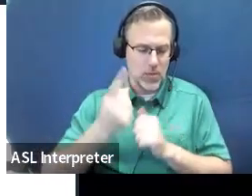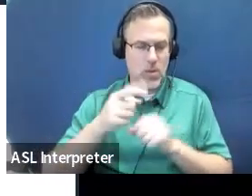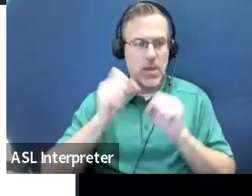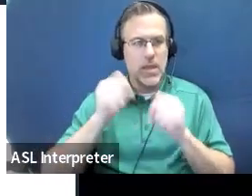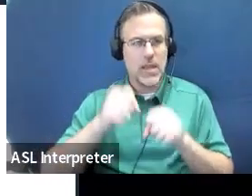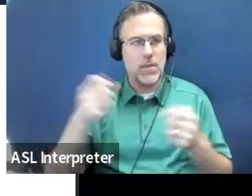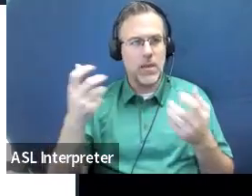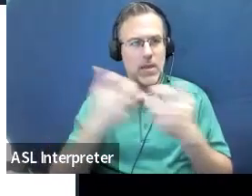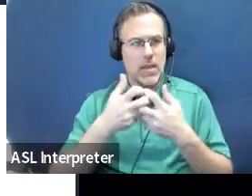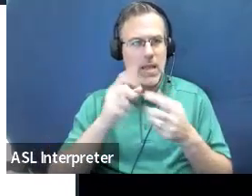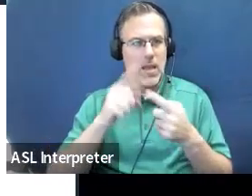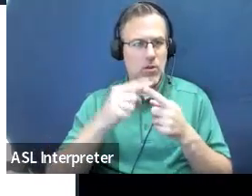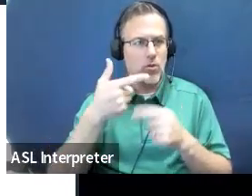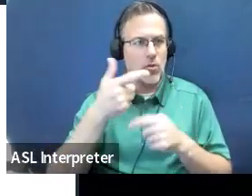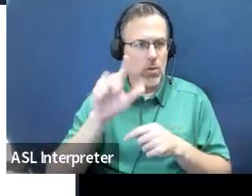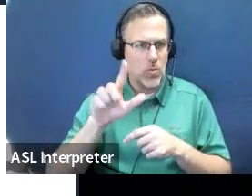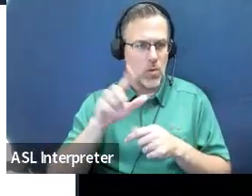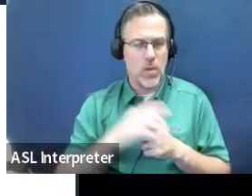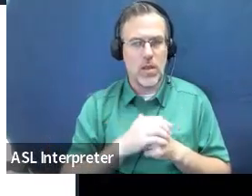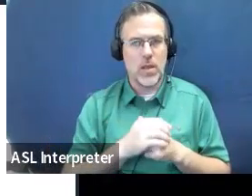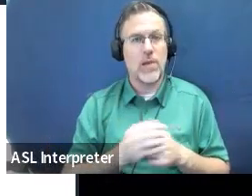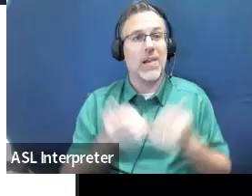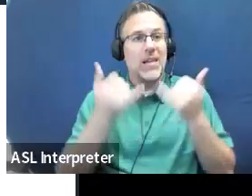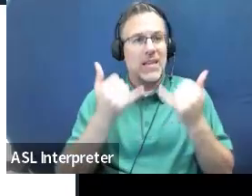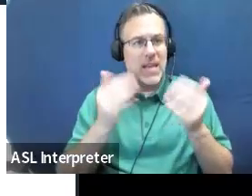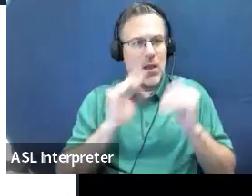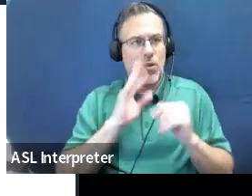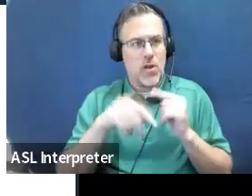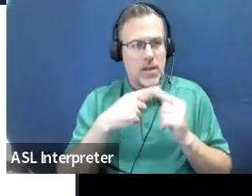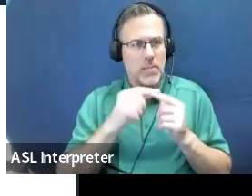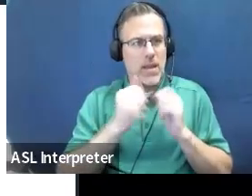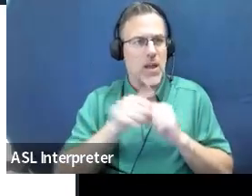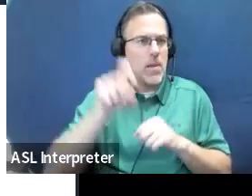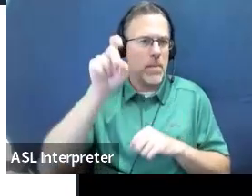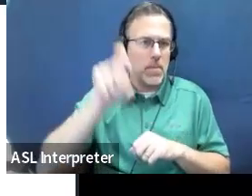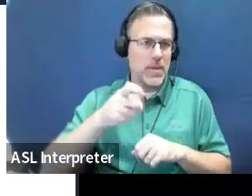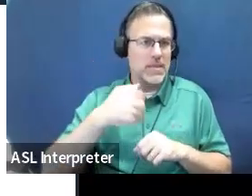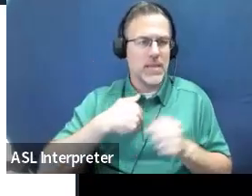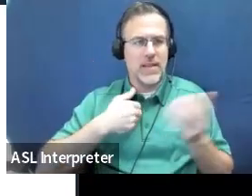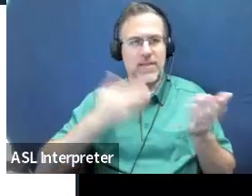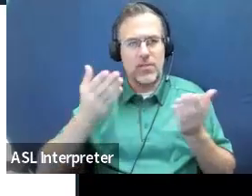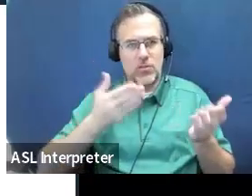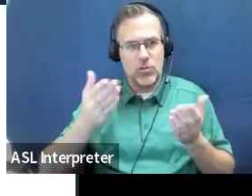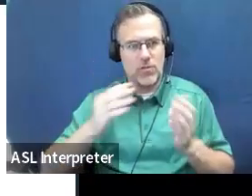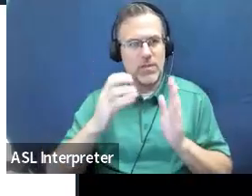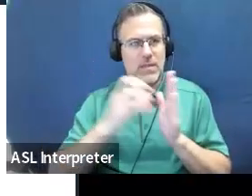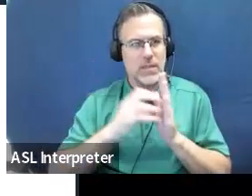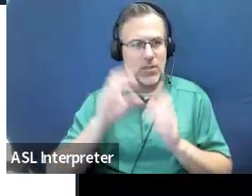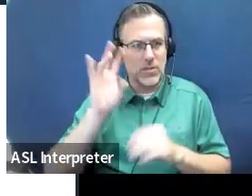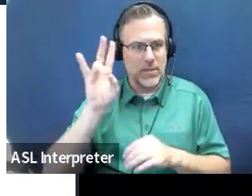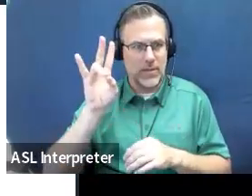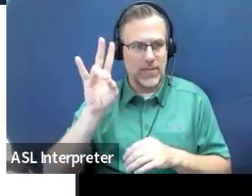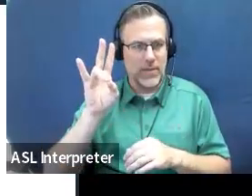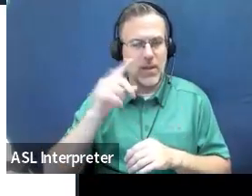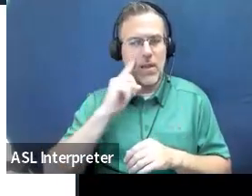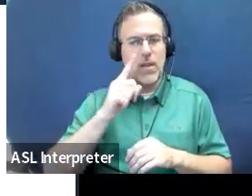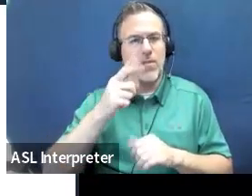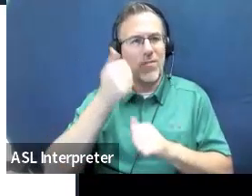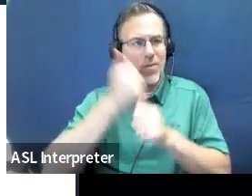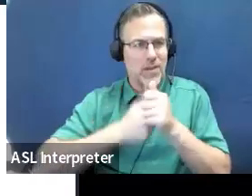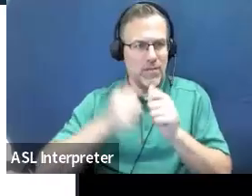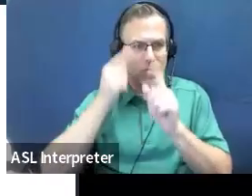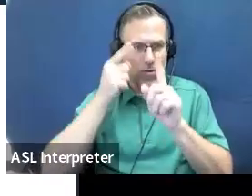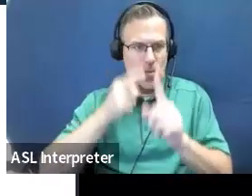to a goal, a present level and goal. Now we're talking about how there must be a service in section 7 for every